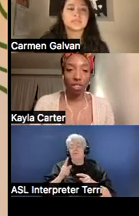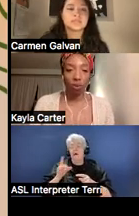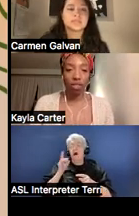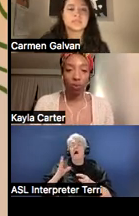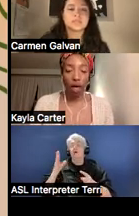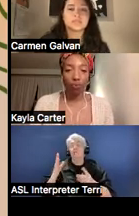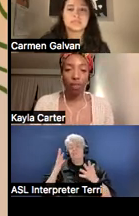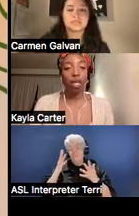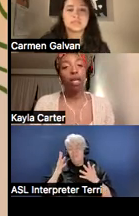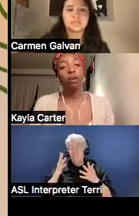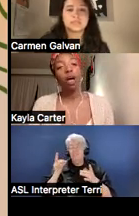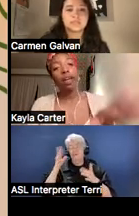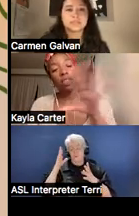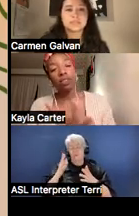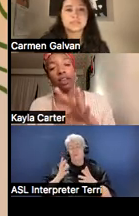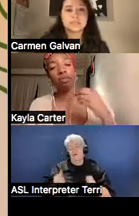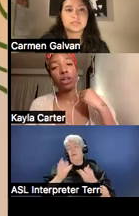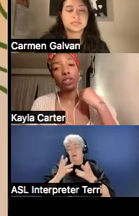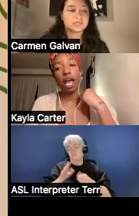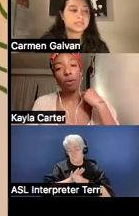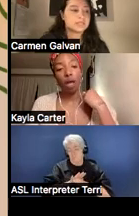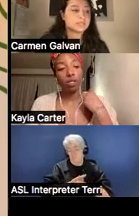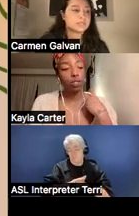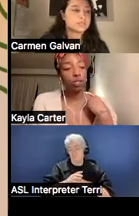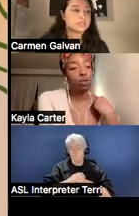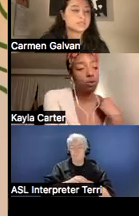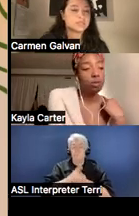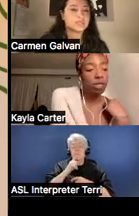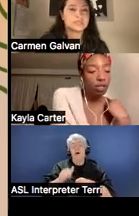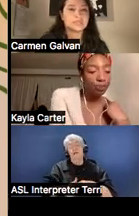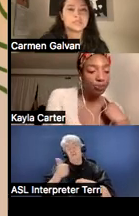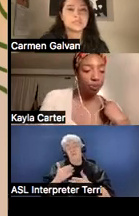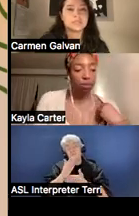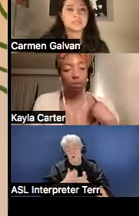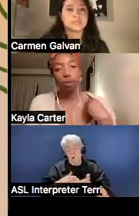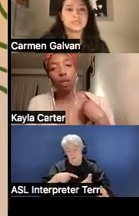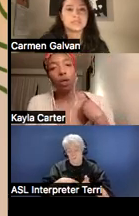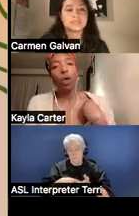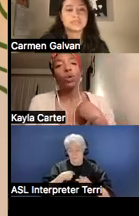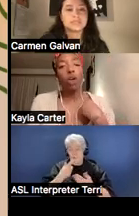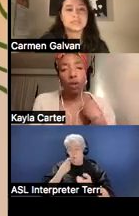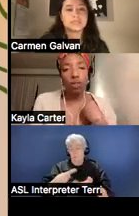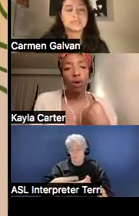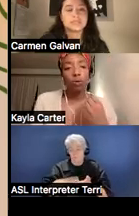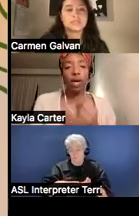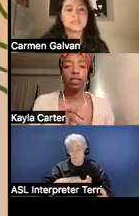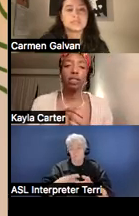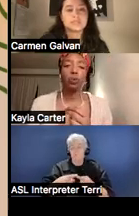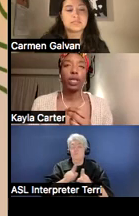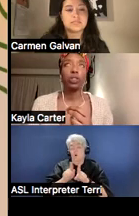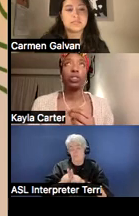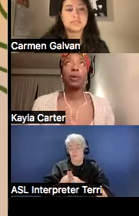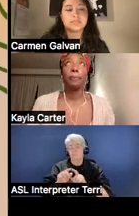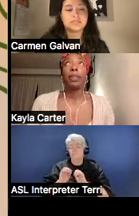pressure to deal with as well. Another side of the pressure that I wanted to speak to was also the ways